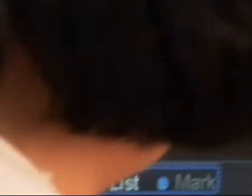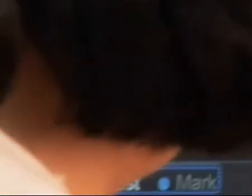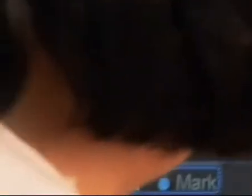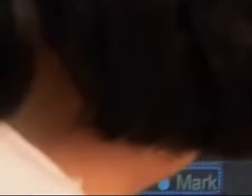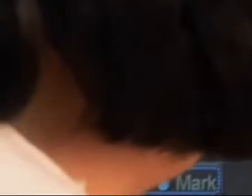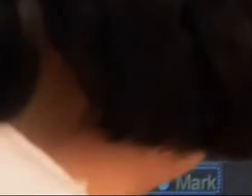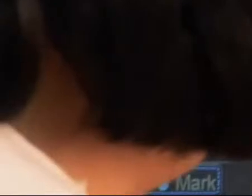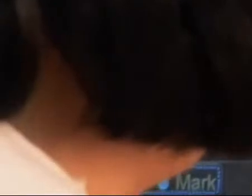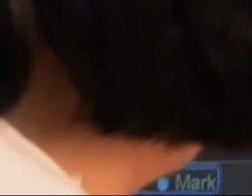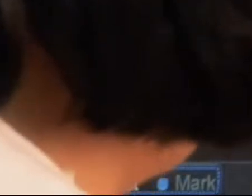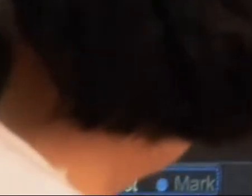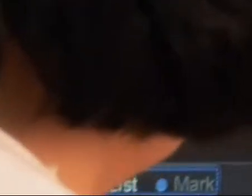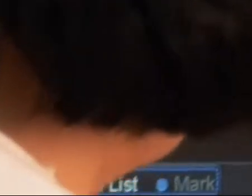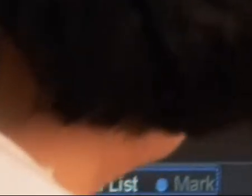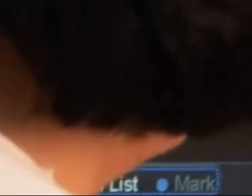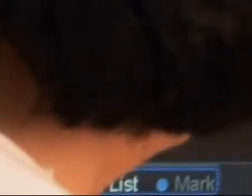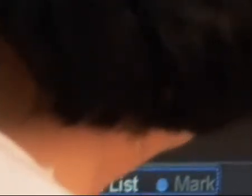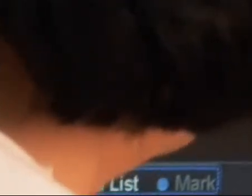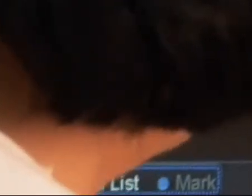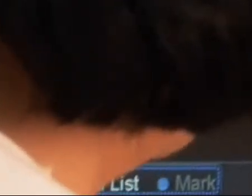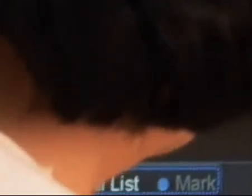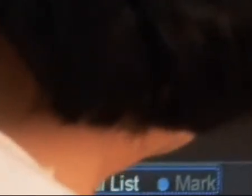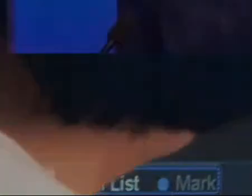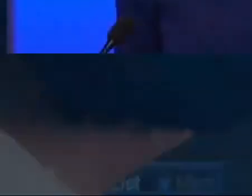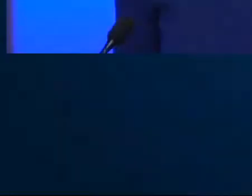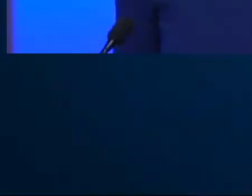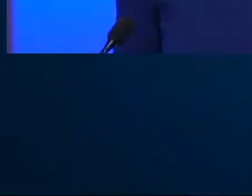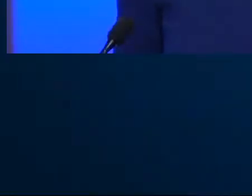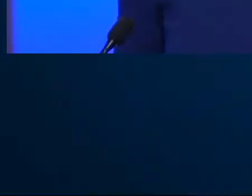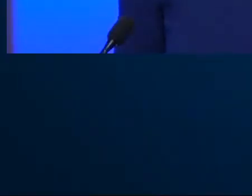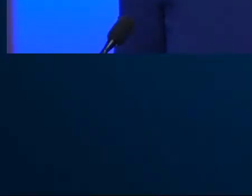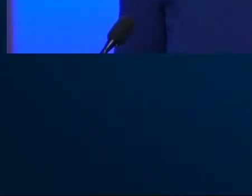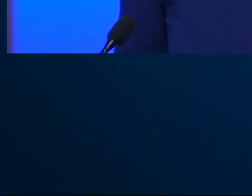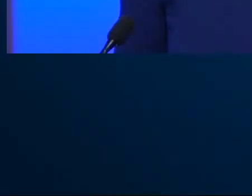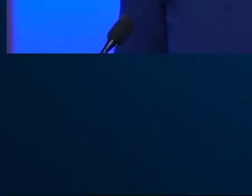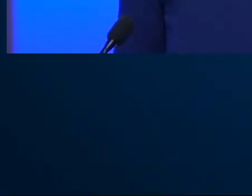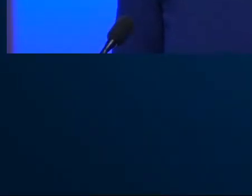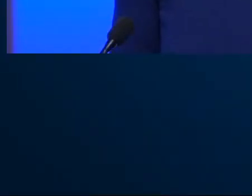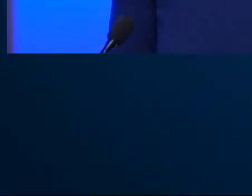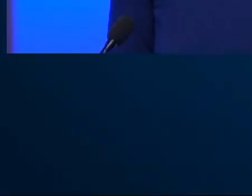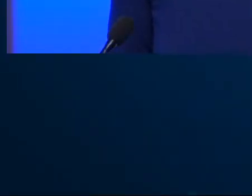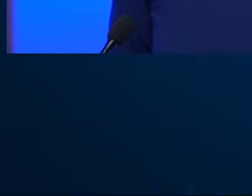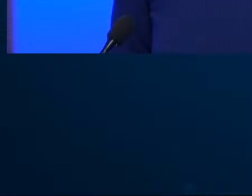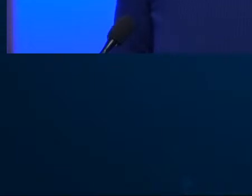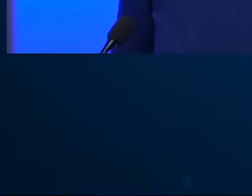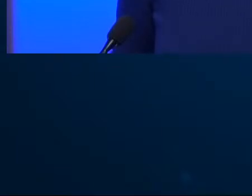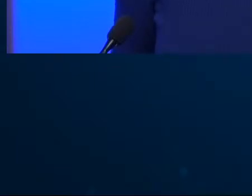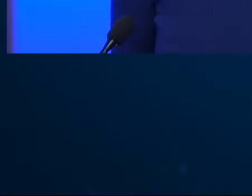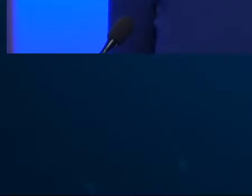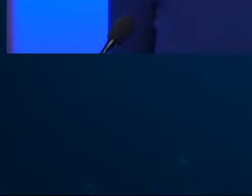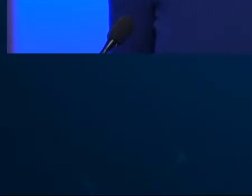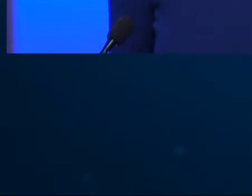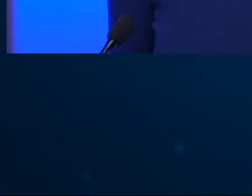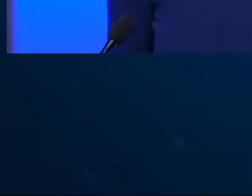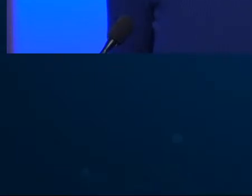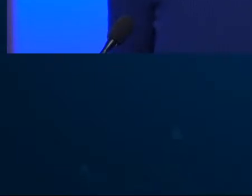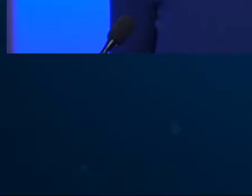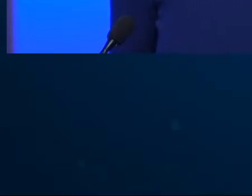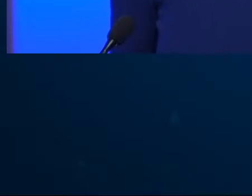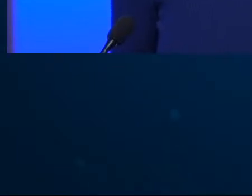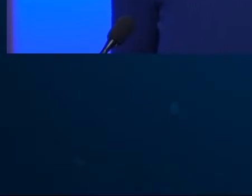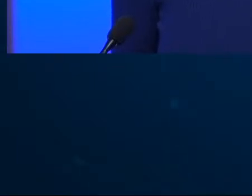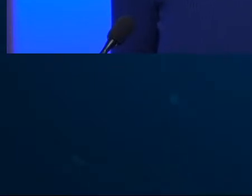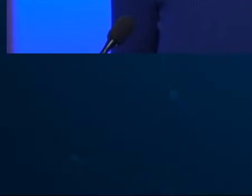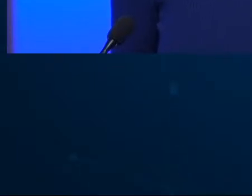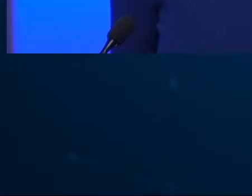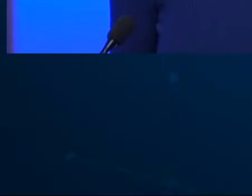higher risk of birth defects in their offspring. And joining us this morning to talk about that is Dr. Mark Parrish. He is Director of Maternal Fetal